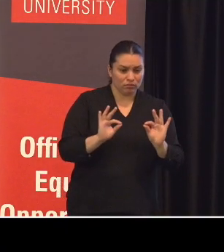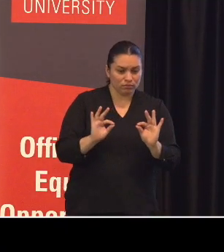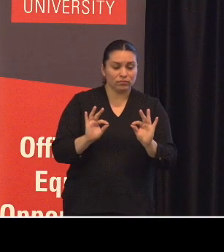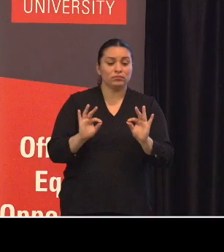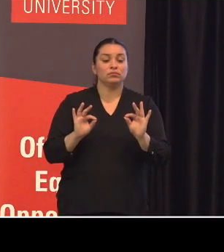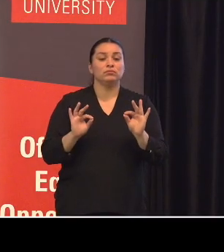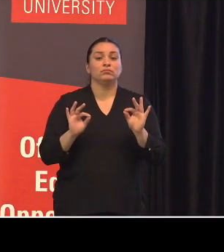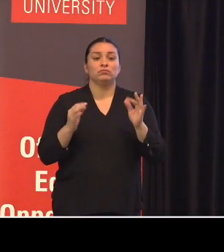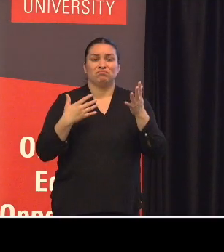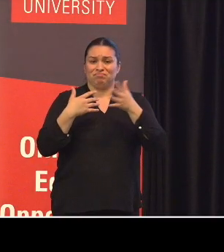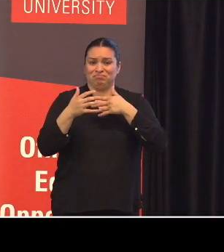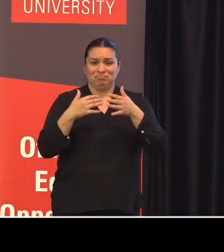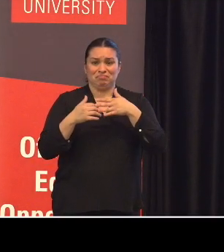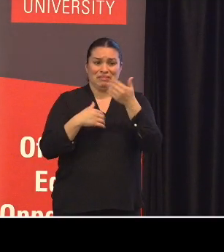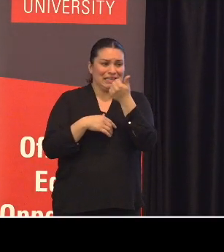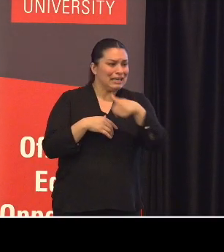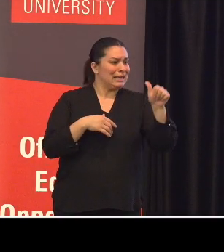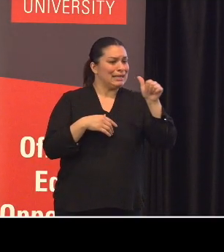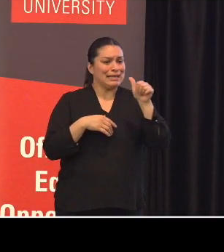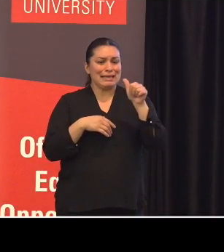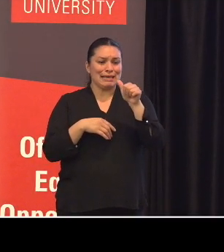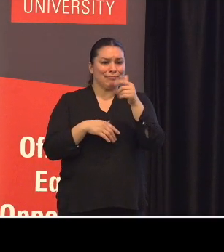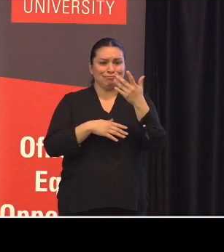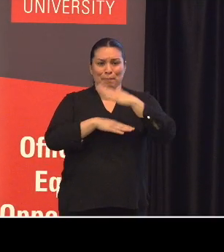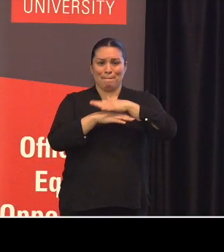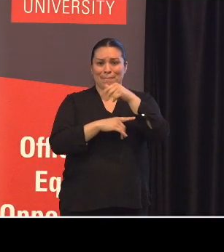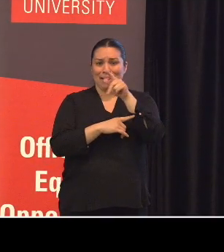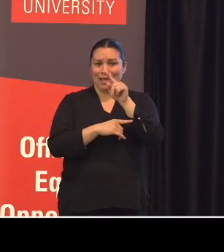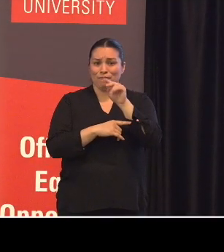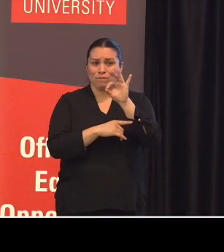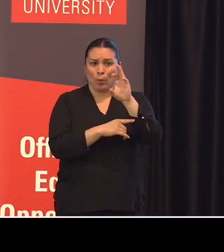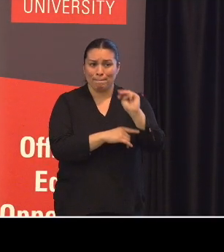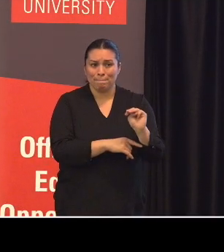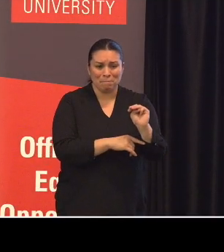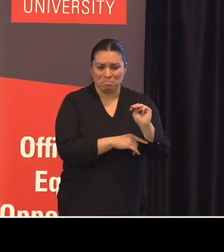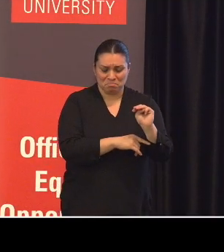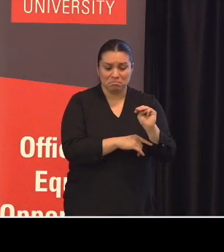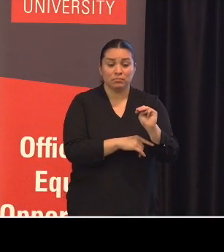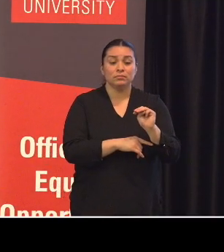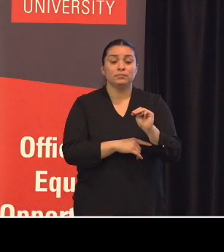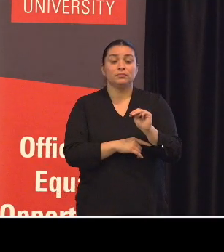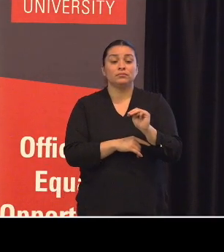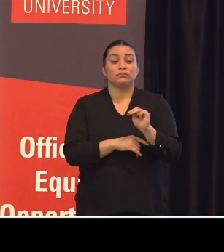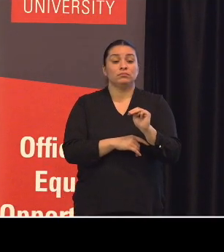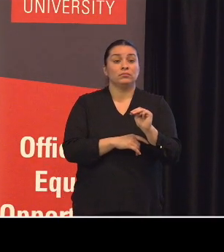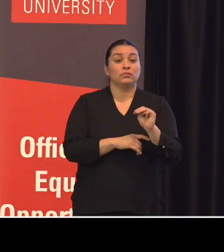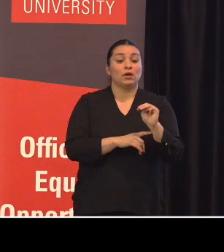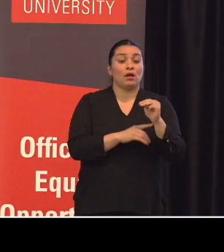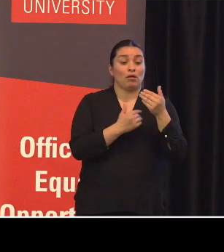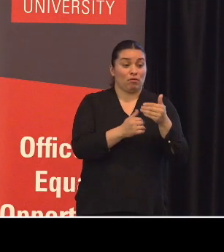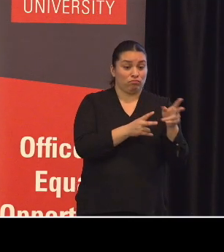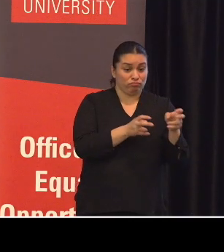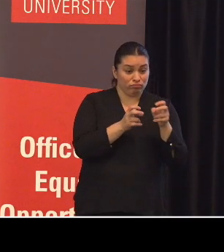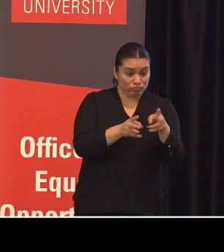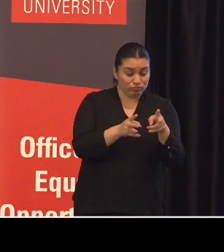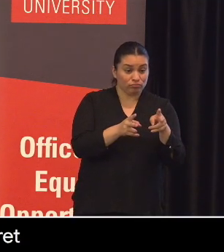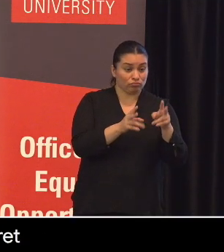captions, and just make the few edits that are necessary for them to be accurate. Don't sit there and